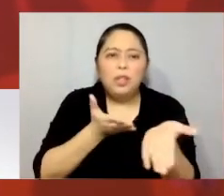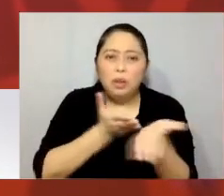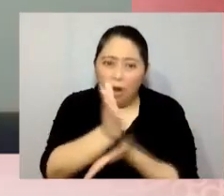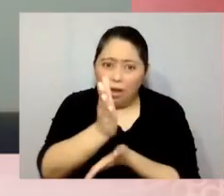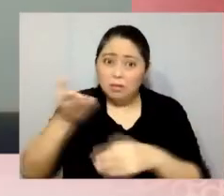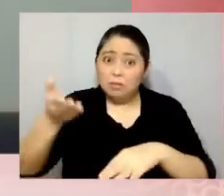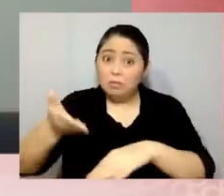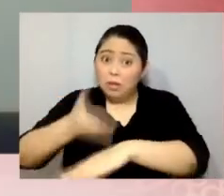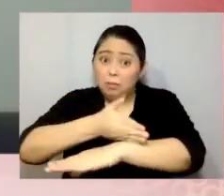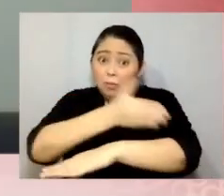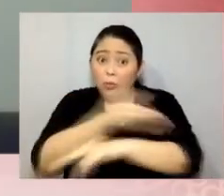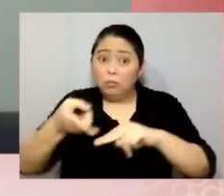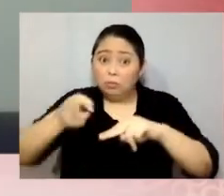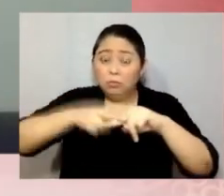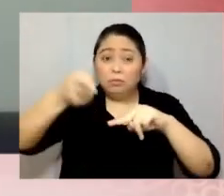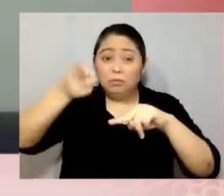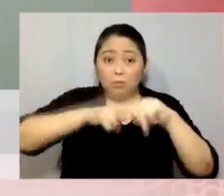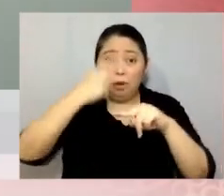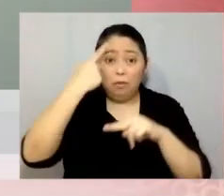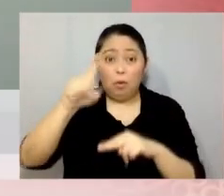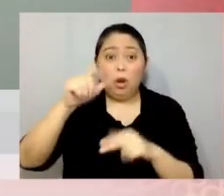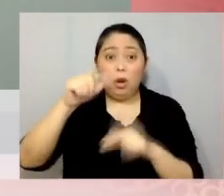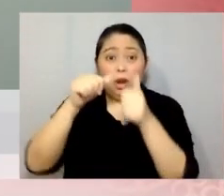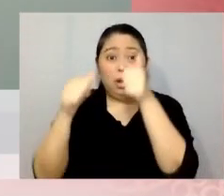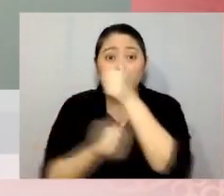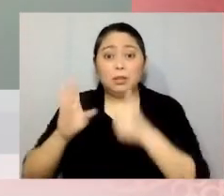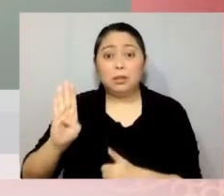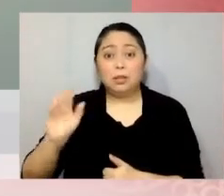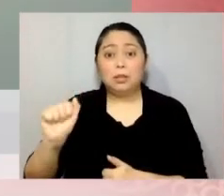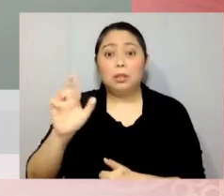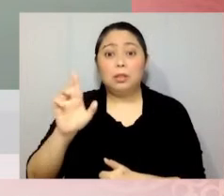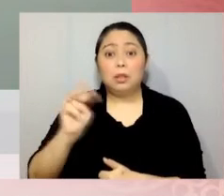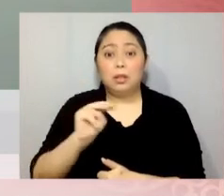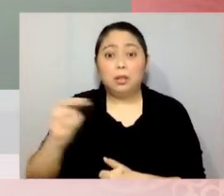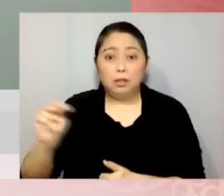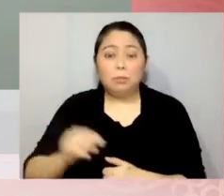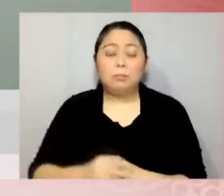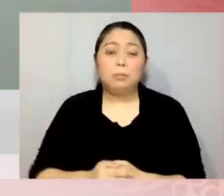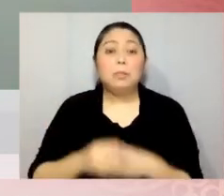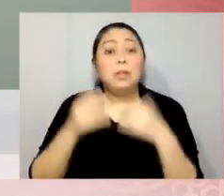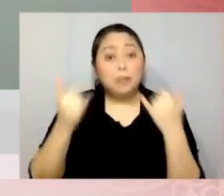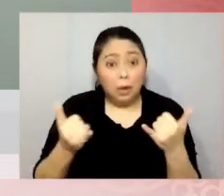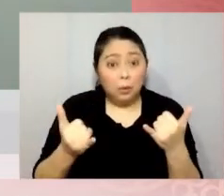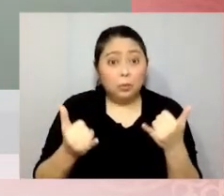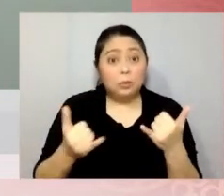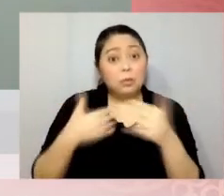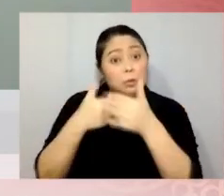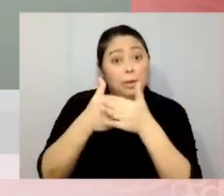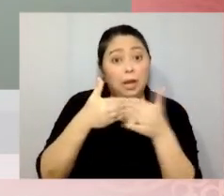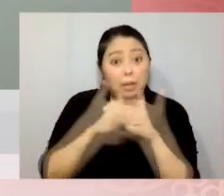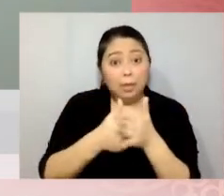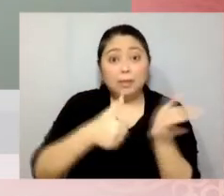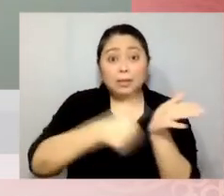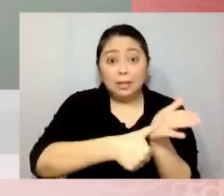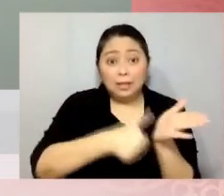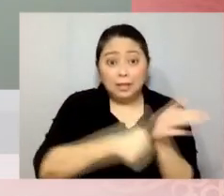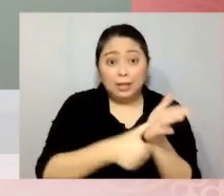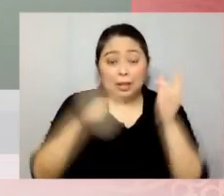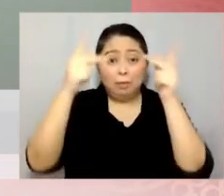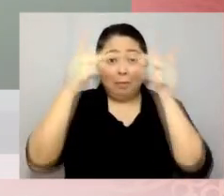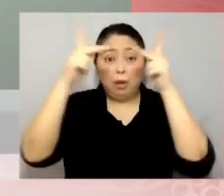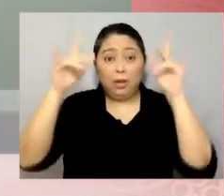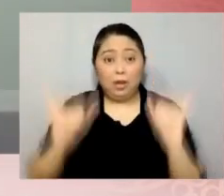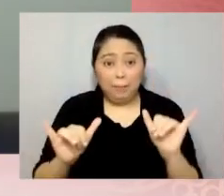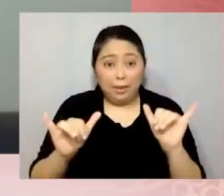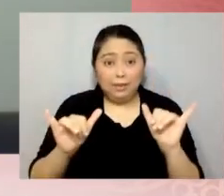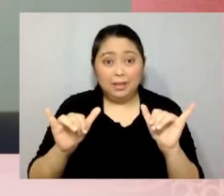the BARM? Actually, in preparation for the coming elections, and of course that would include the parliamentary elections in BARM, unless of course